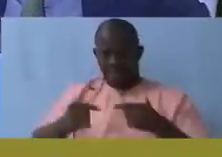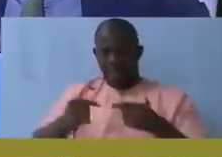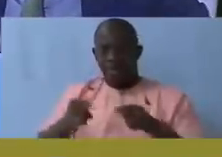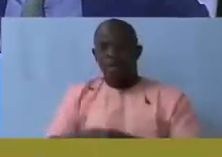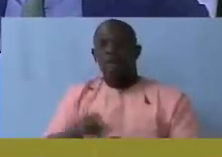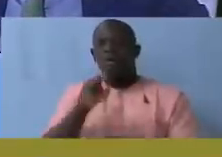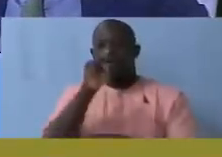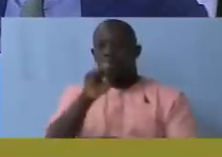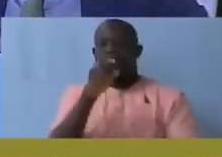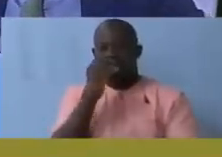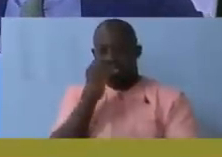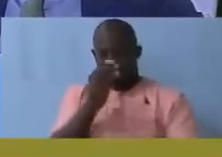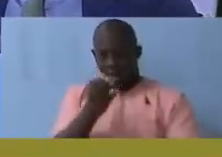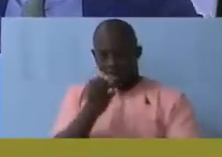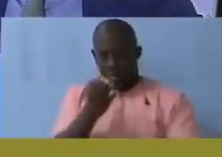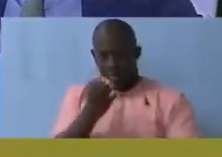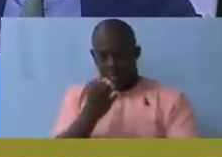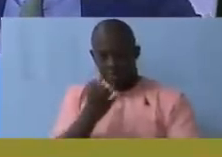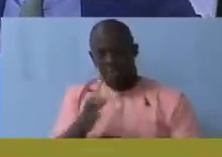You said